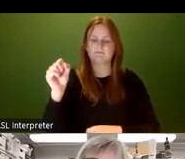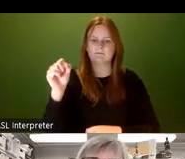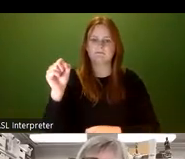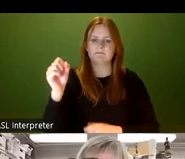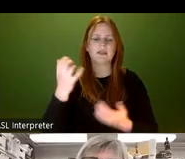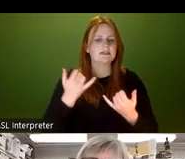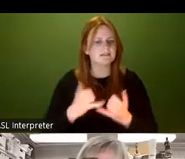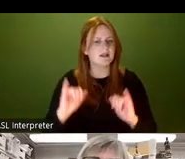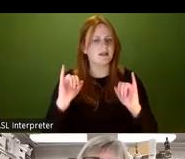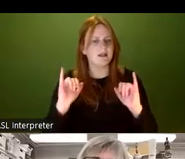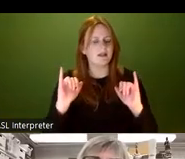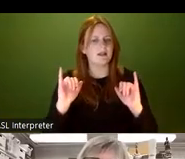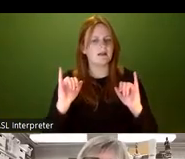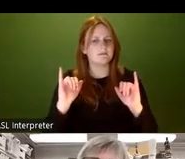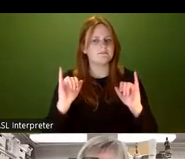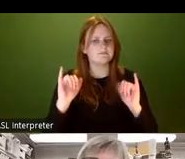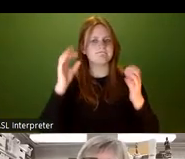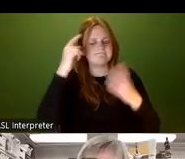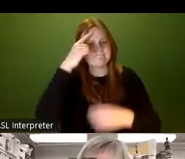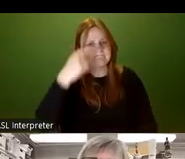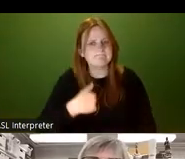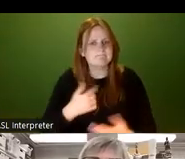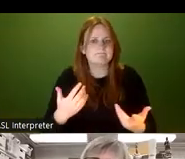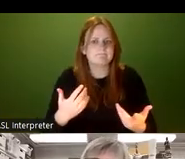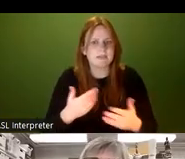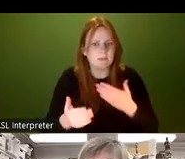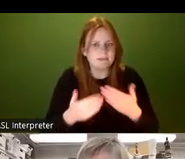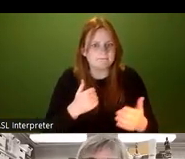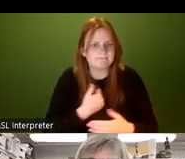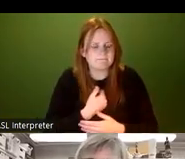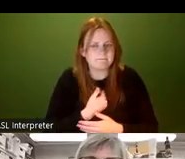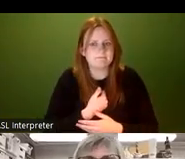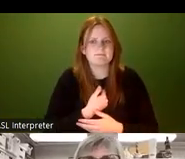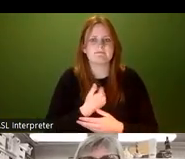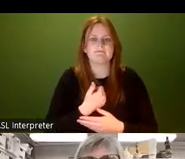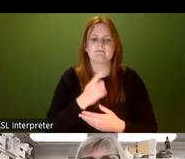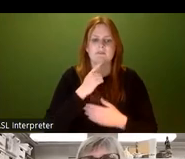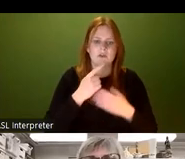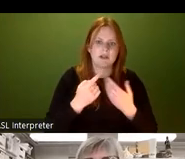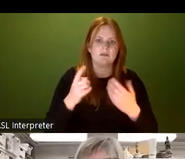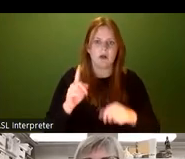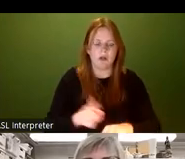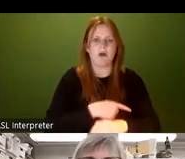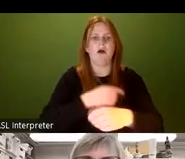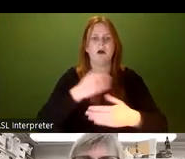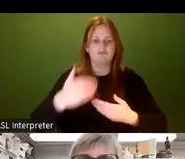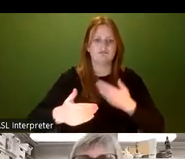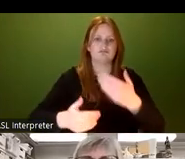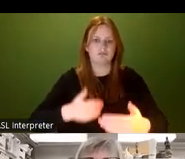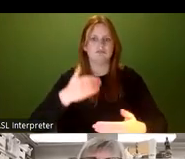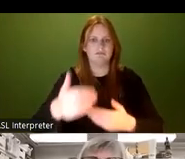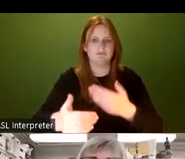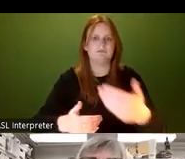still, I think, for me at least, has a long path. And a new project I'm working